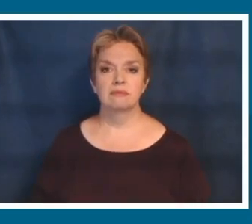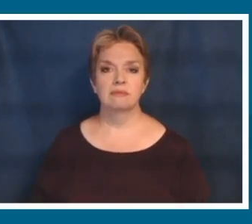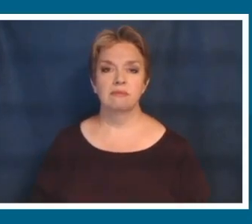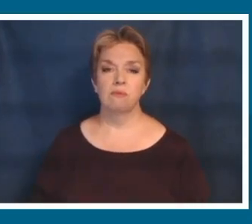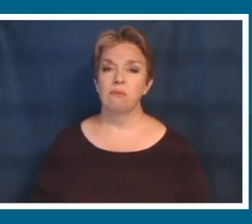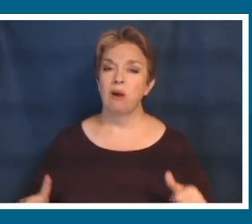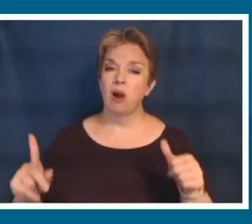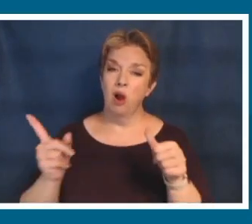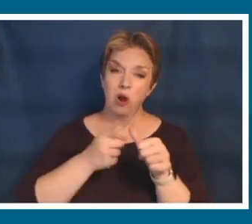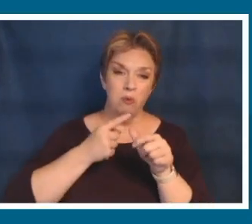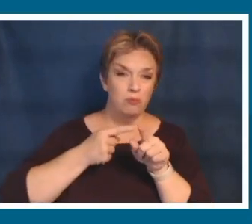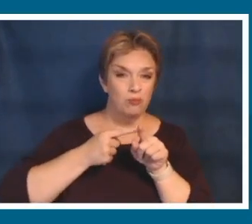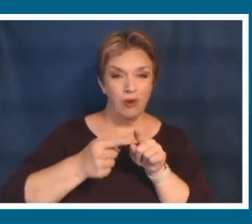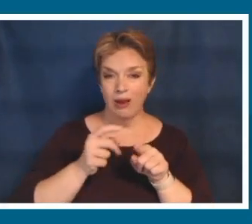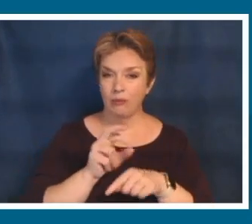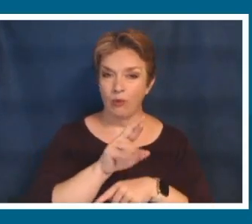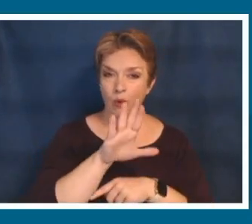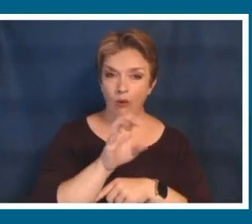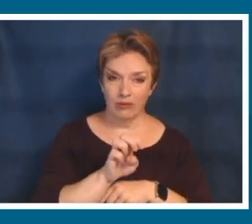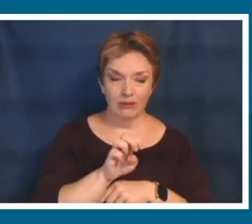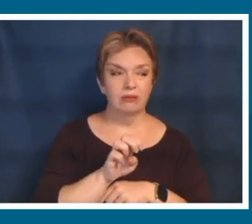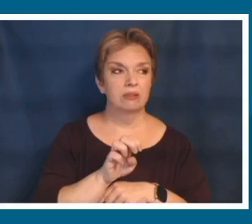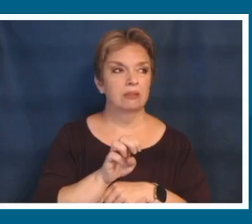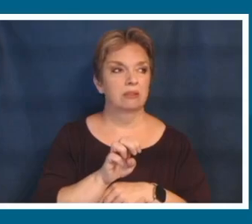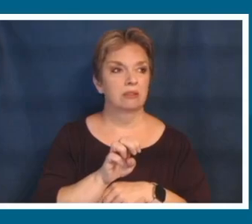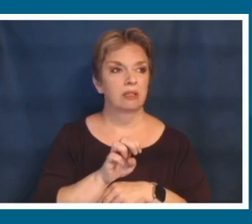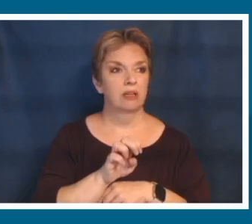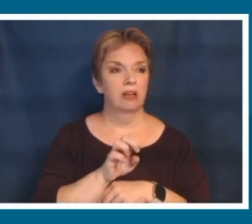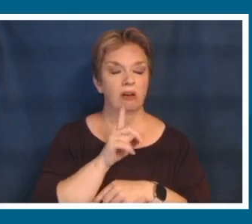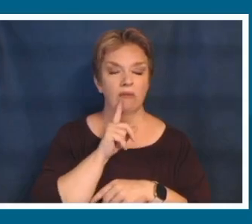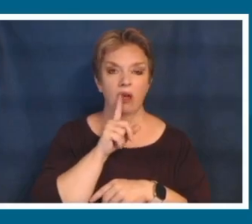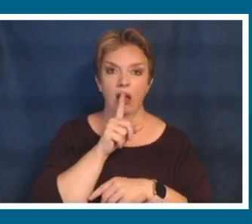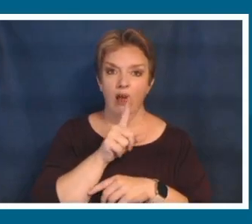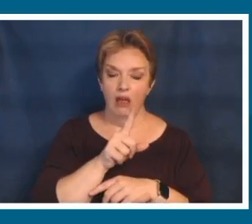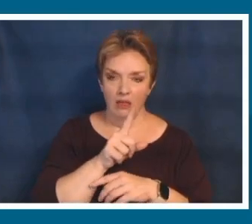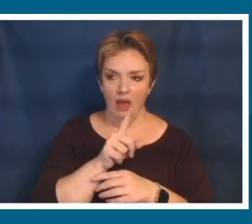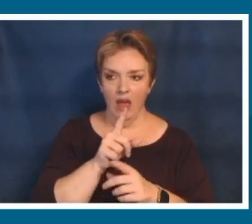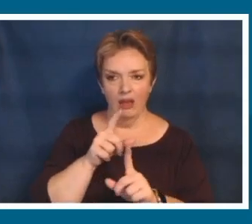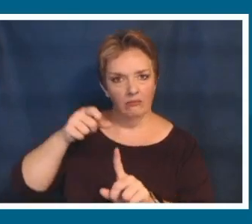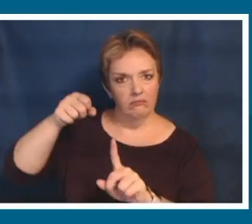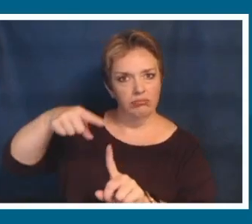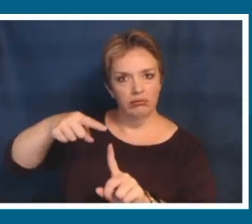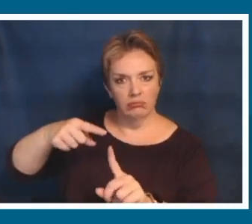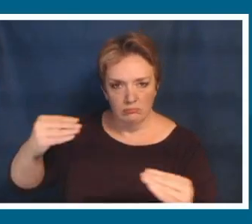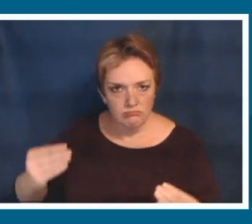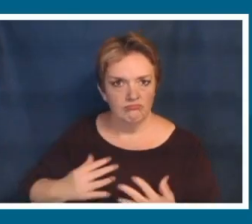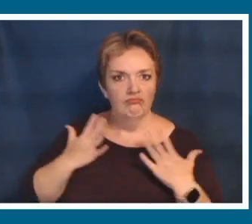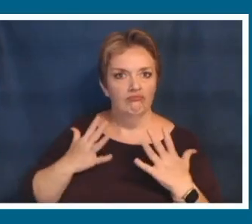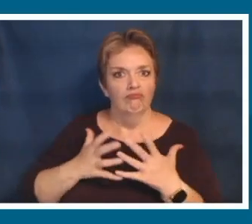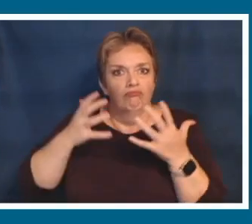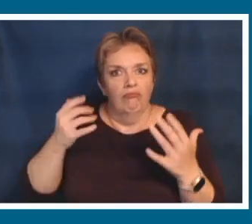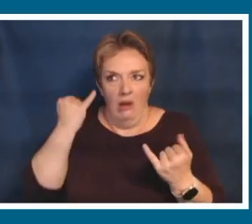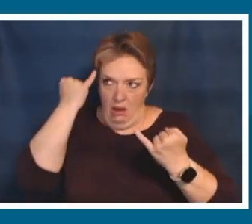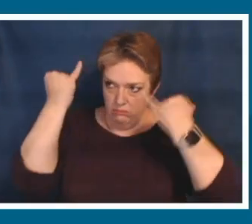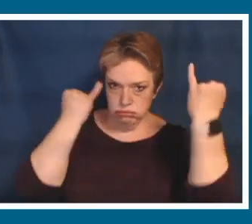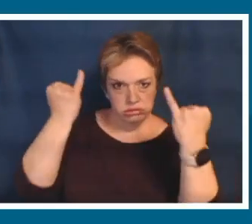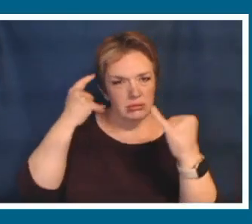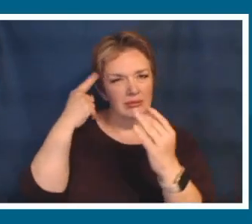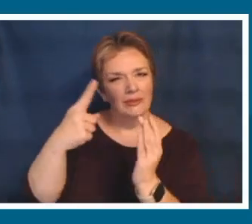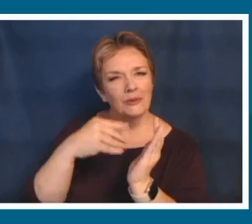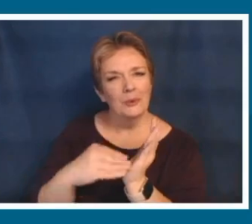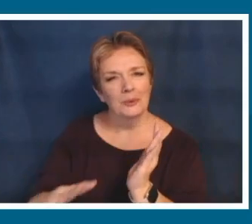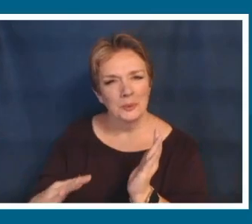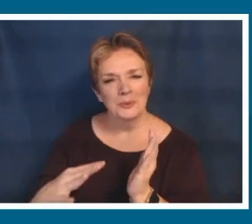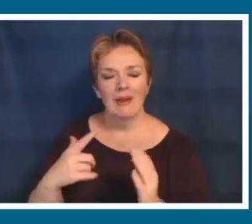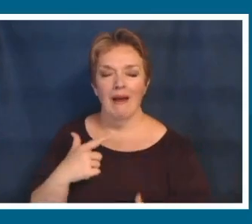much and inspire so much. And for me, I like a combination because I think it's really important.